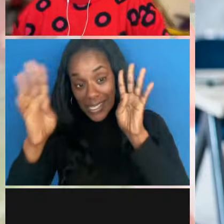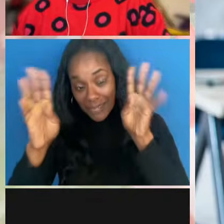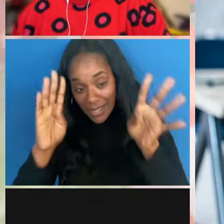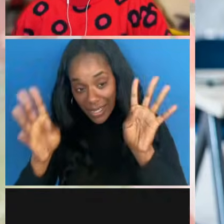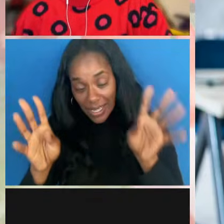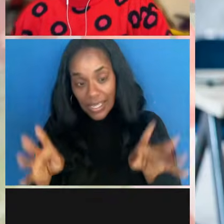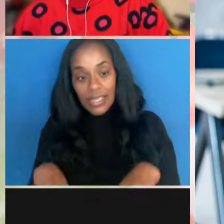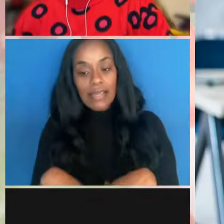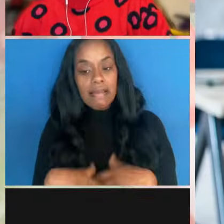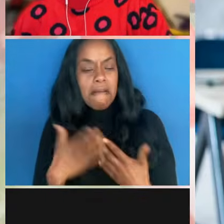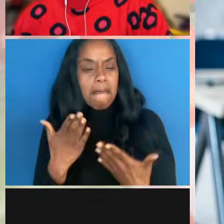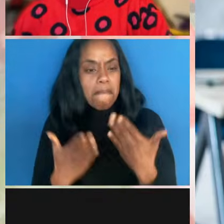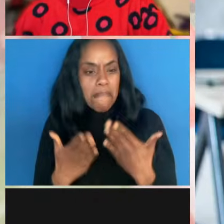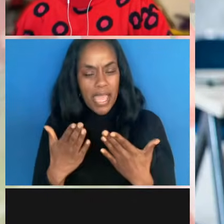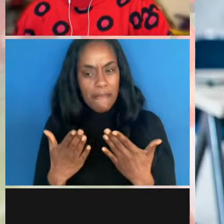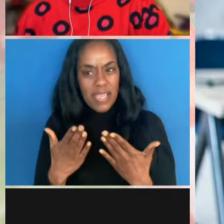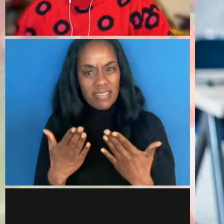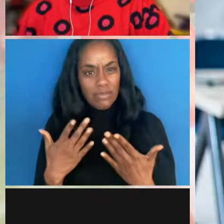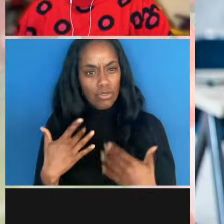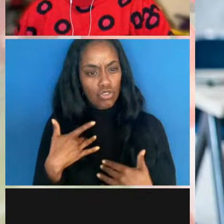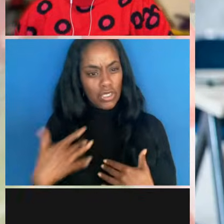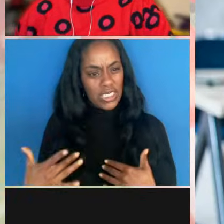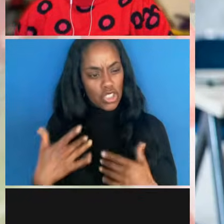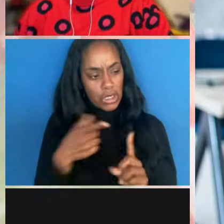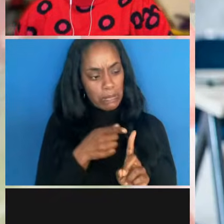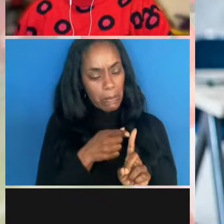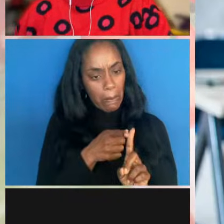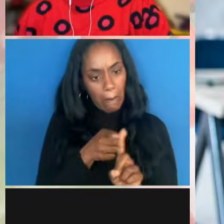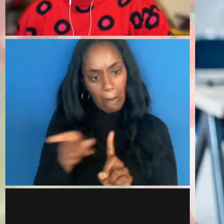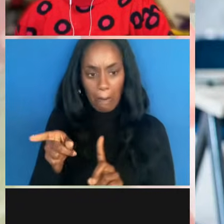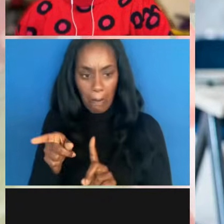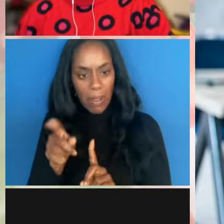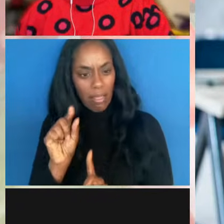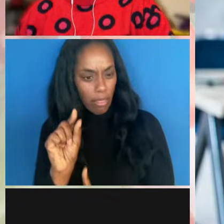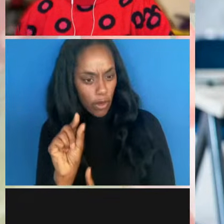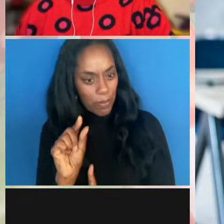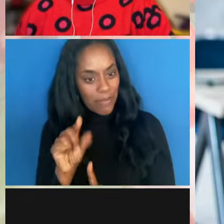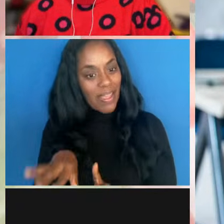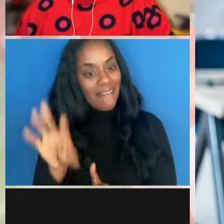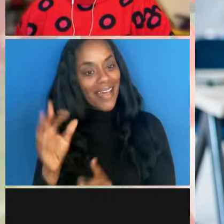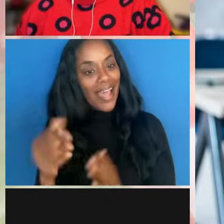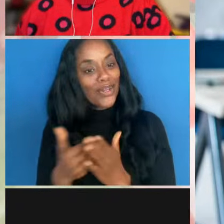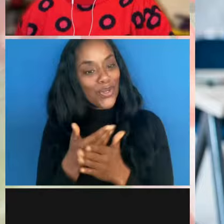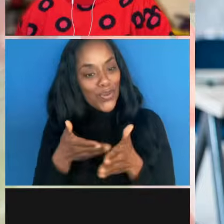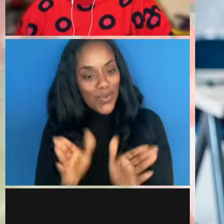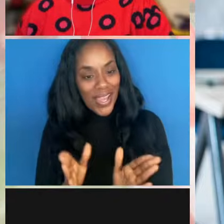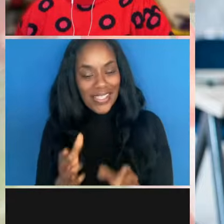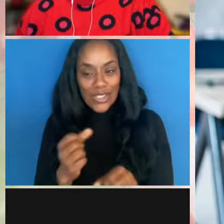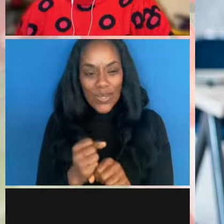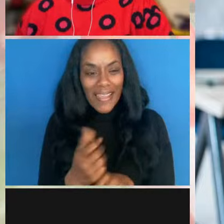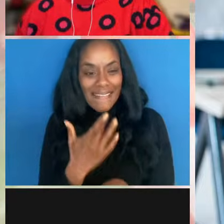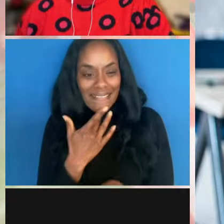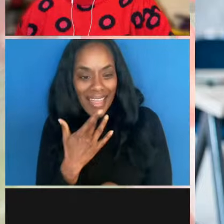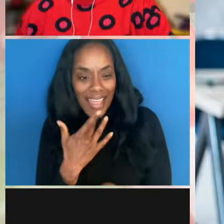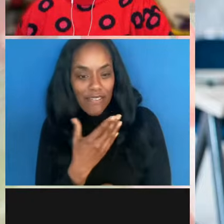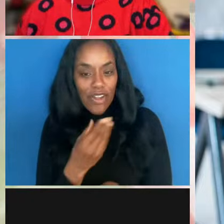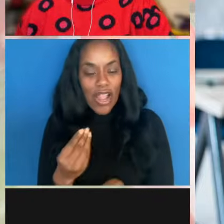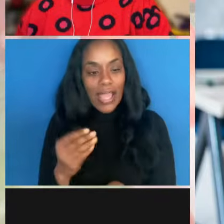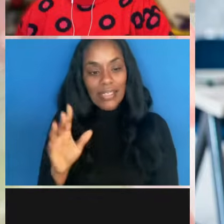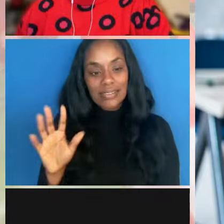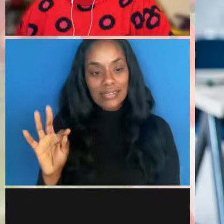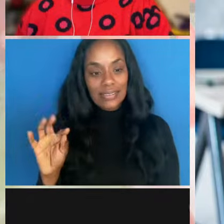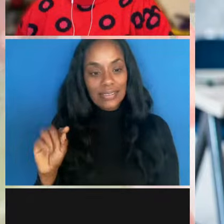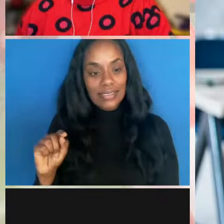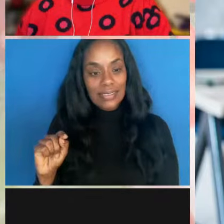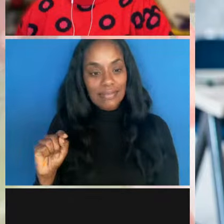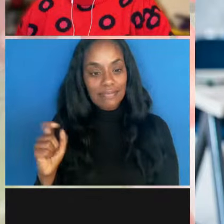box, maybe deviate from tradition a little bit, but find new ways to get the flavors and textures that you love. And so